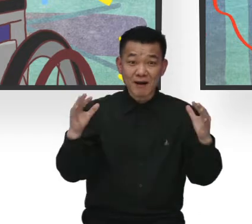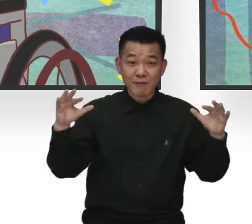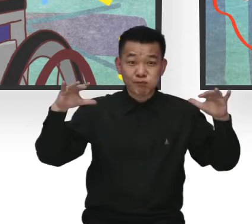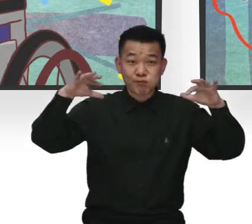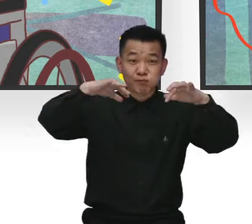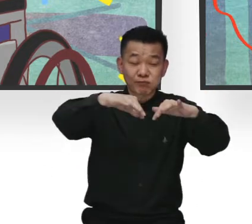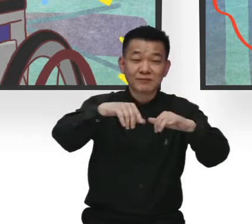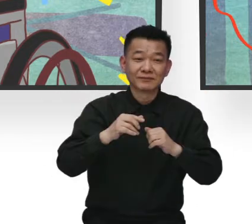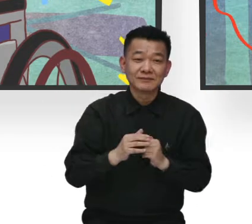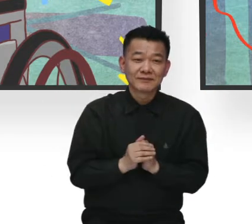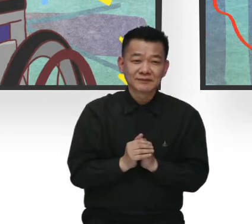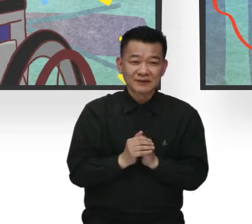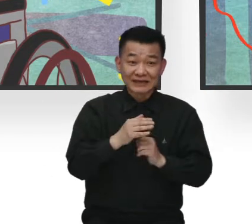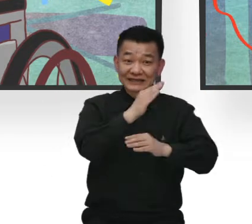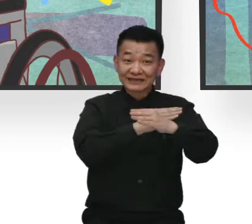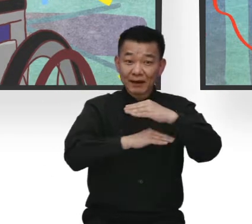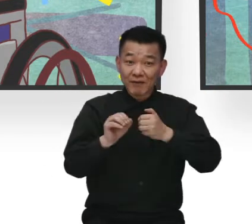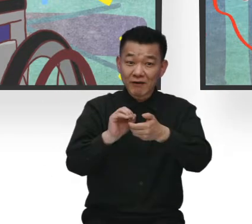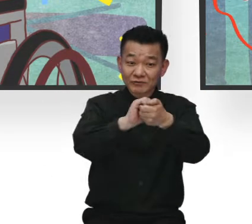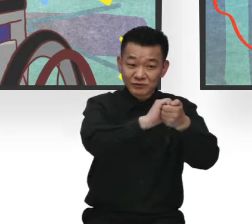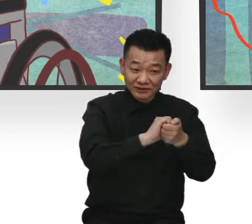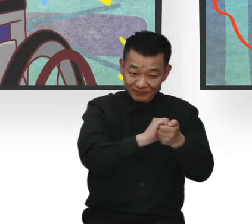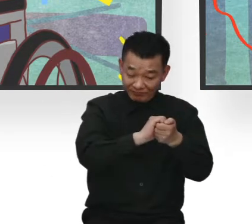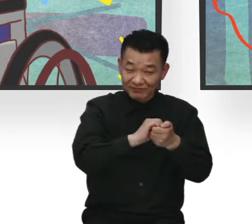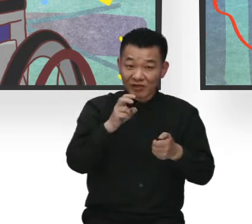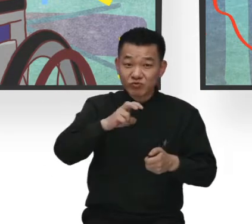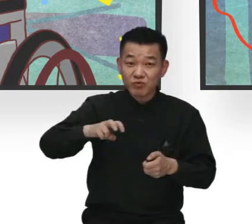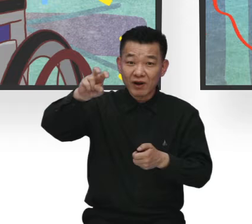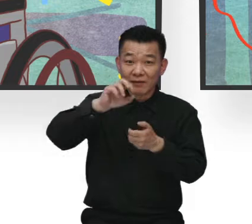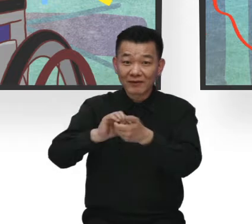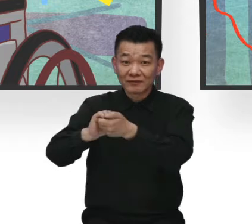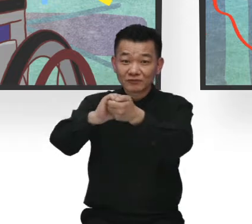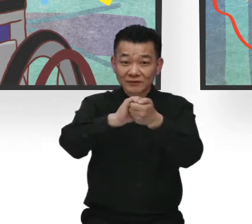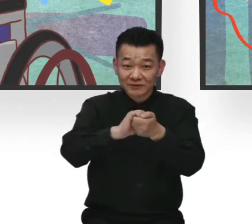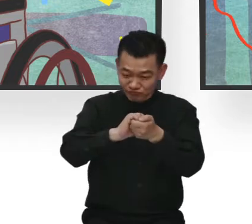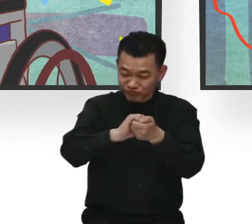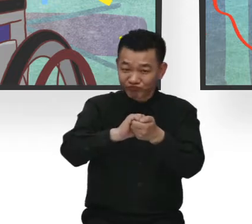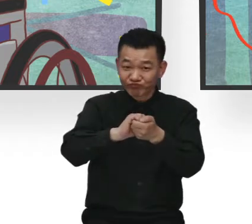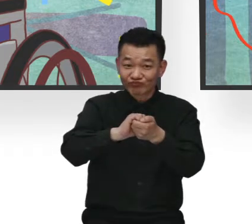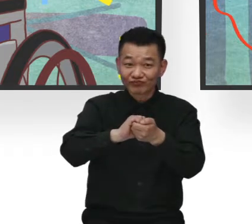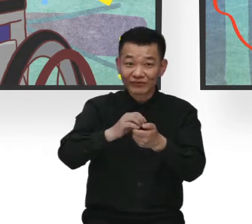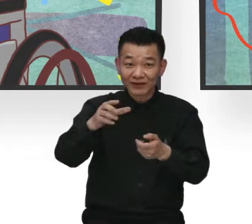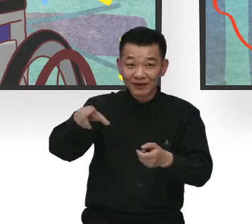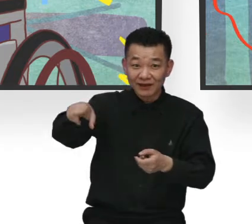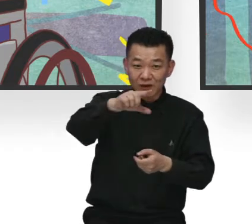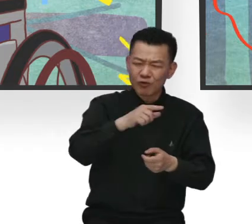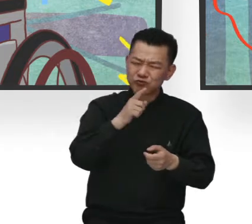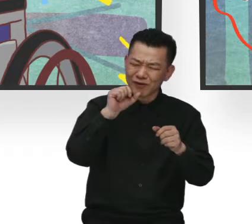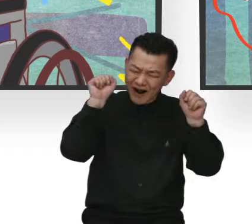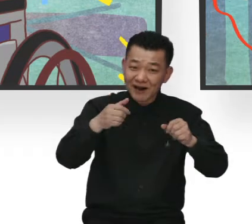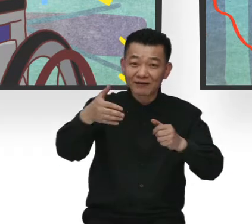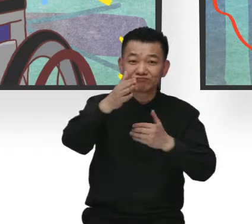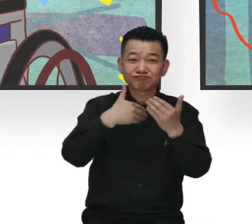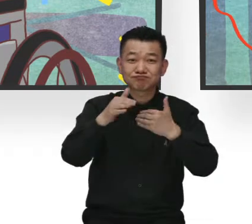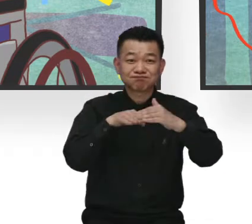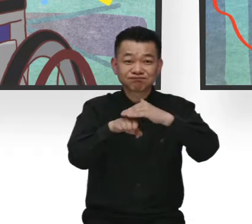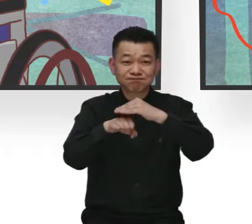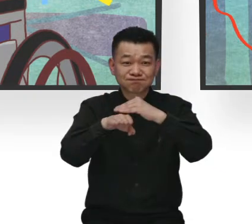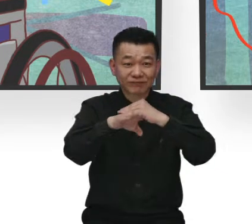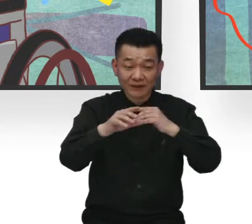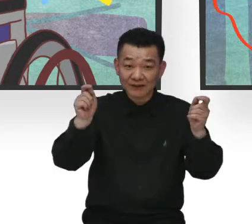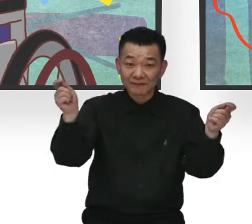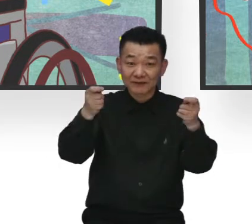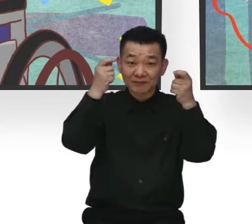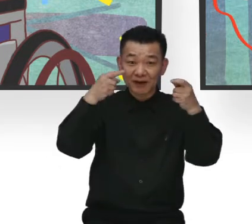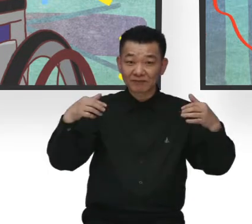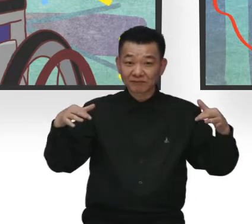participate in this festival was because of OPDs, tourism organizations, and the host of this festival took measures